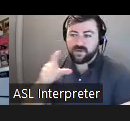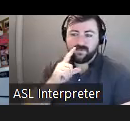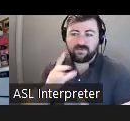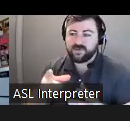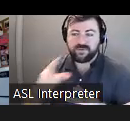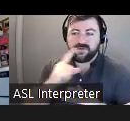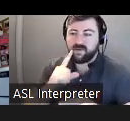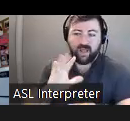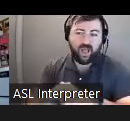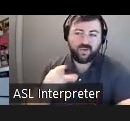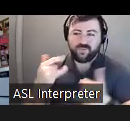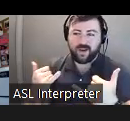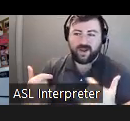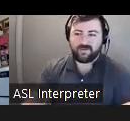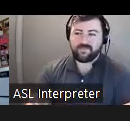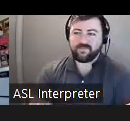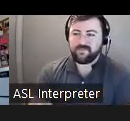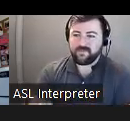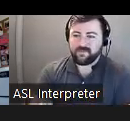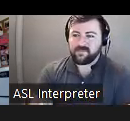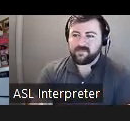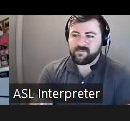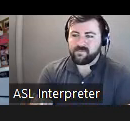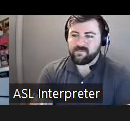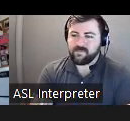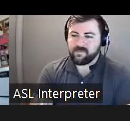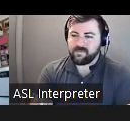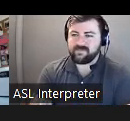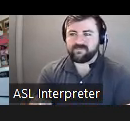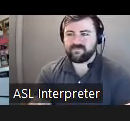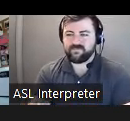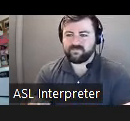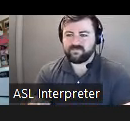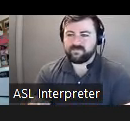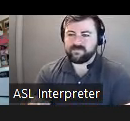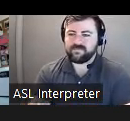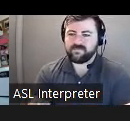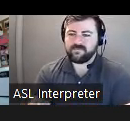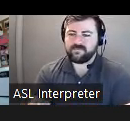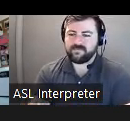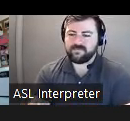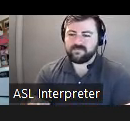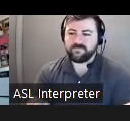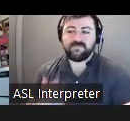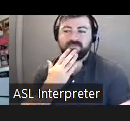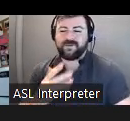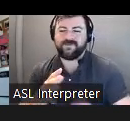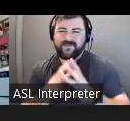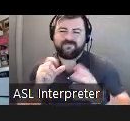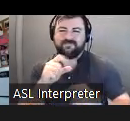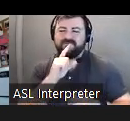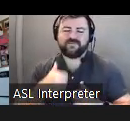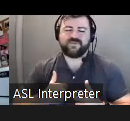call on you right now. Thank you. Thank you. Good morning. I am sorry it's chaotic over here today. I've